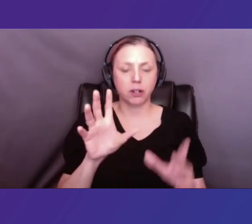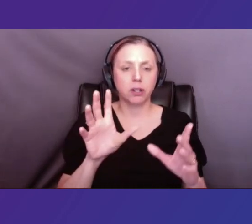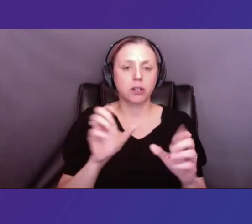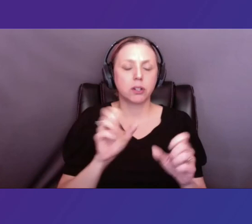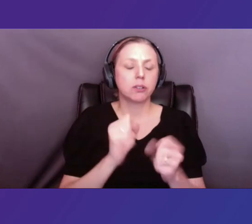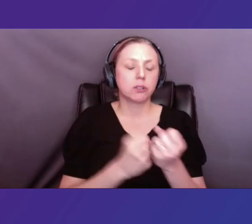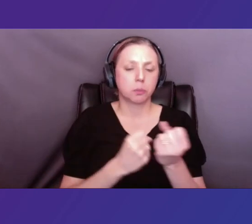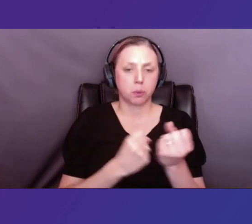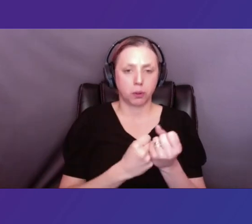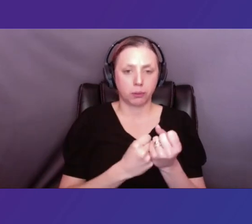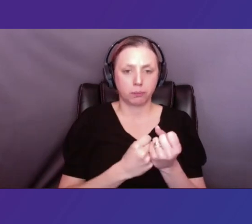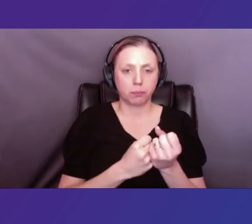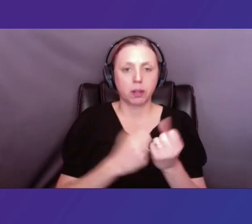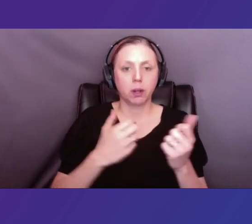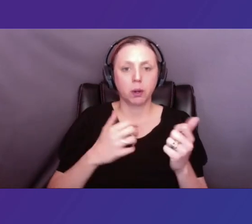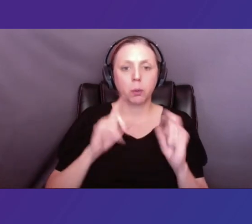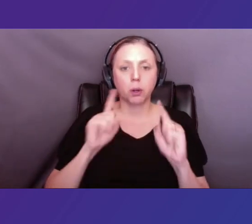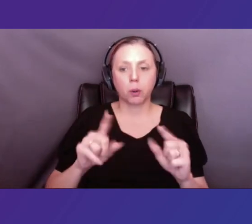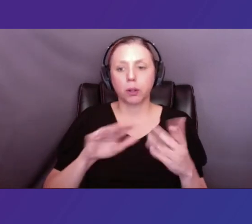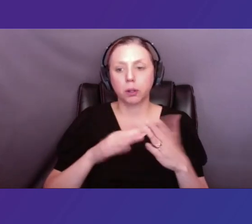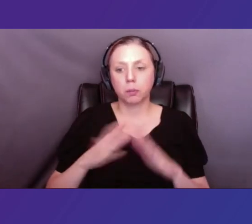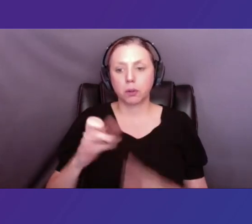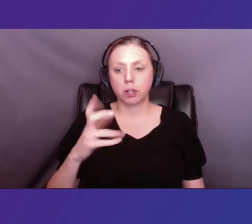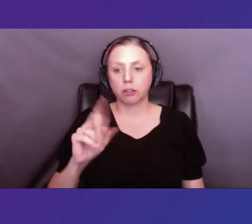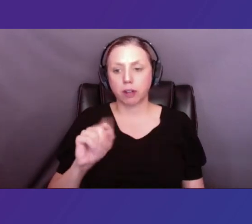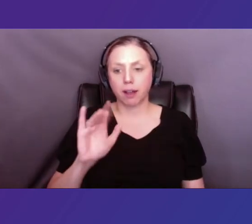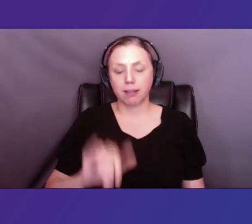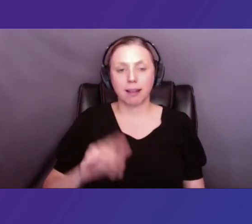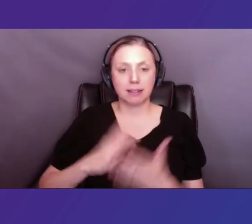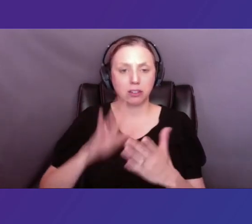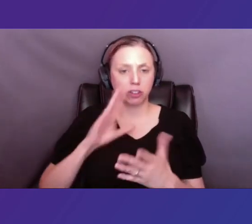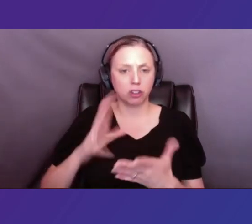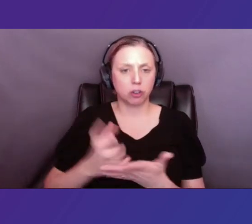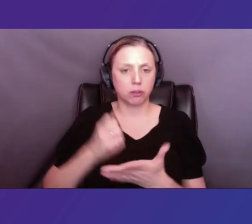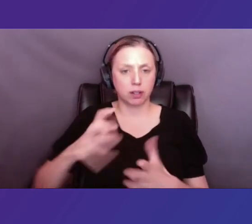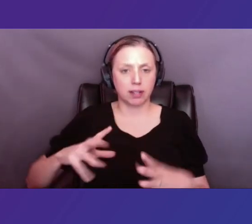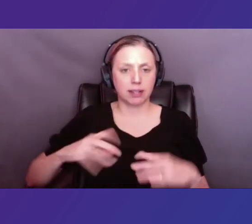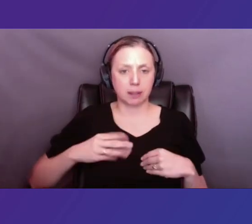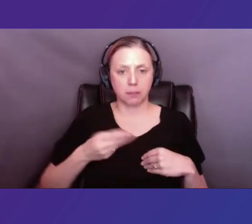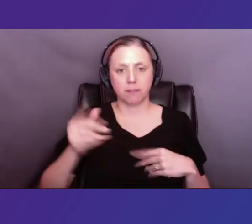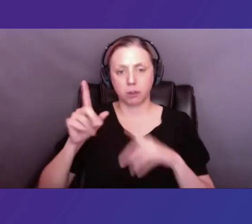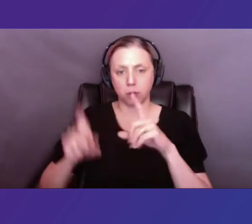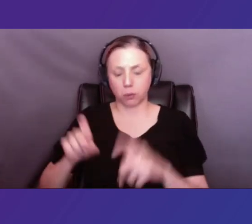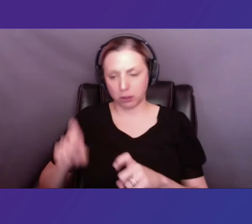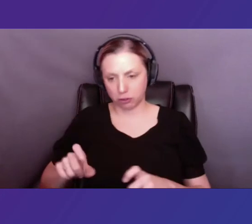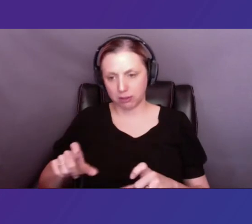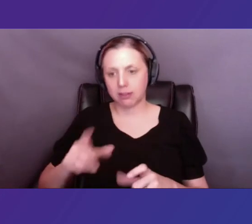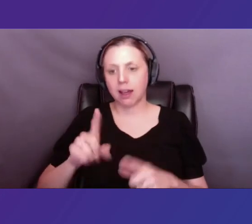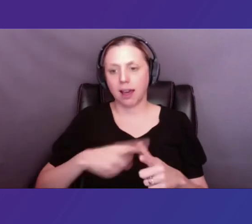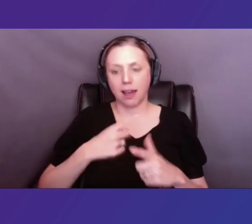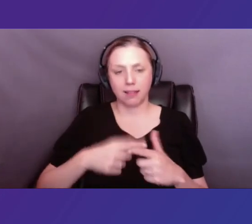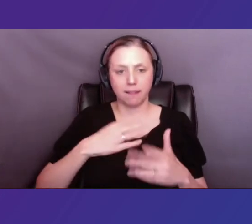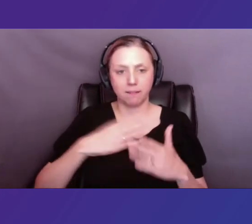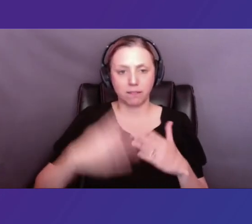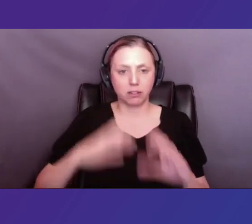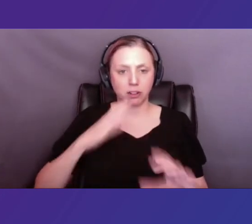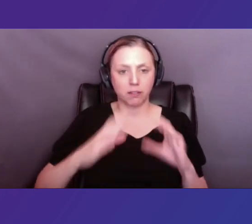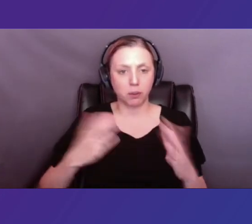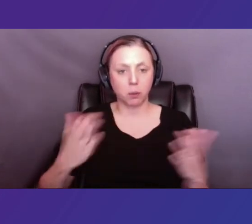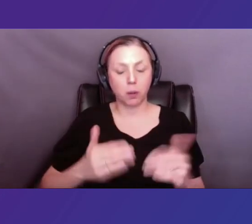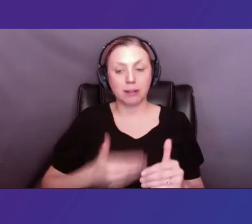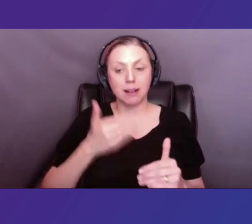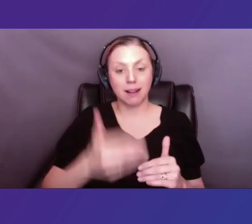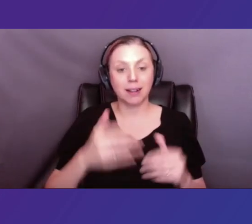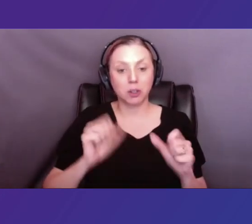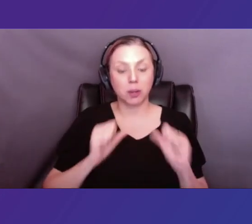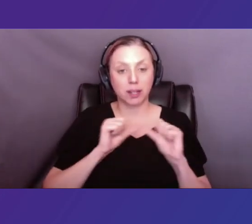in the community section to take a few questions and wrap up the conversation. So what's next? You can